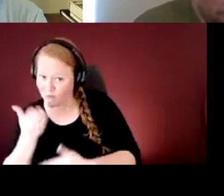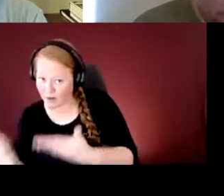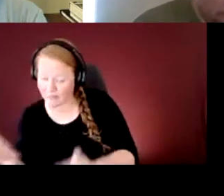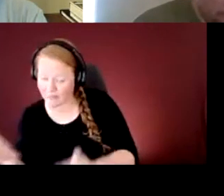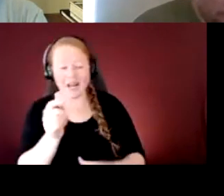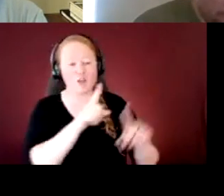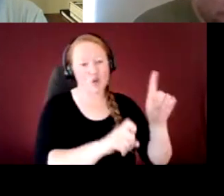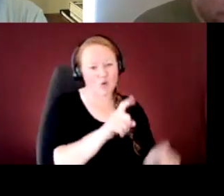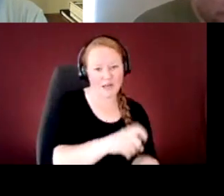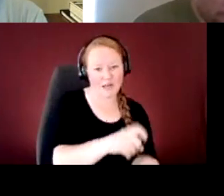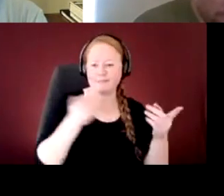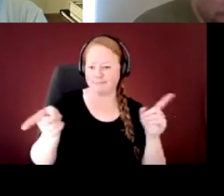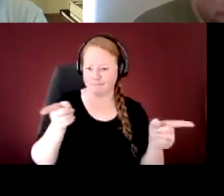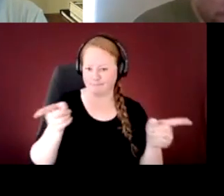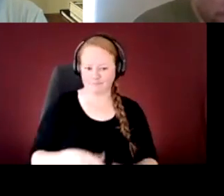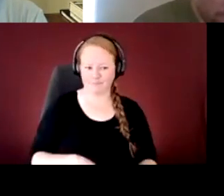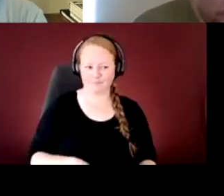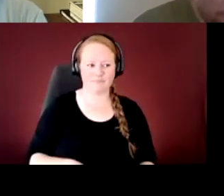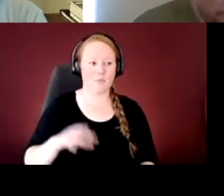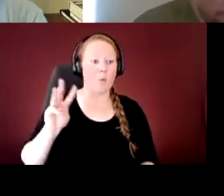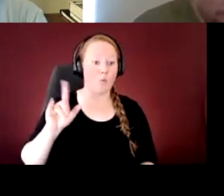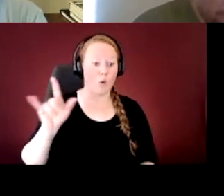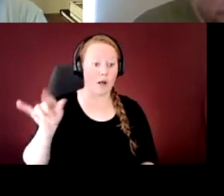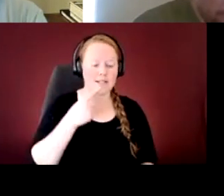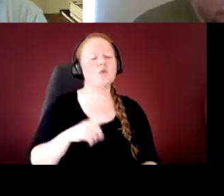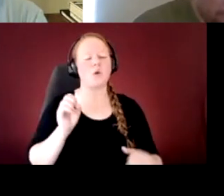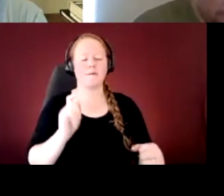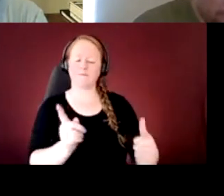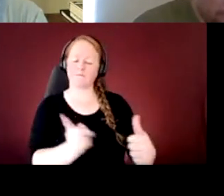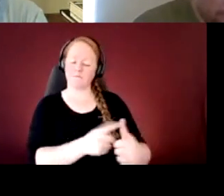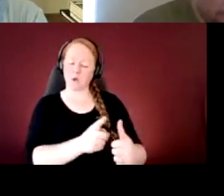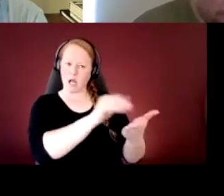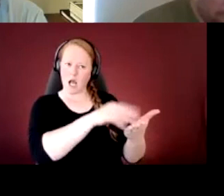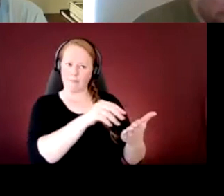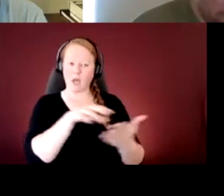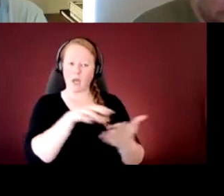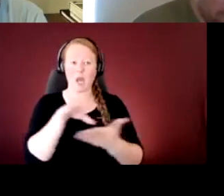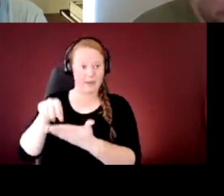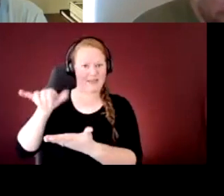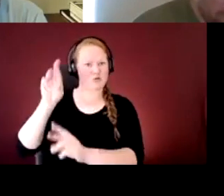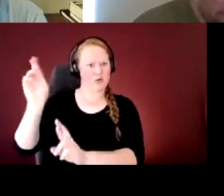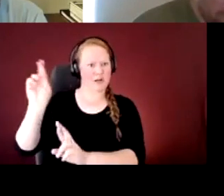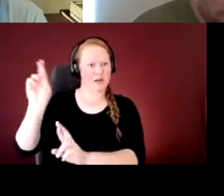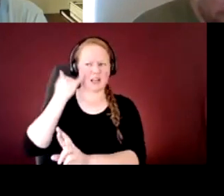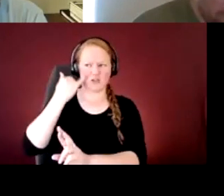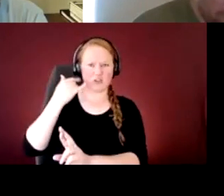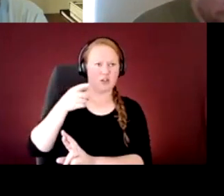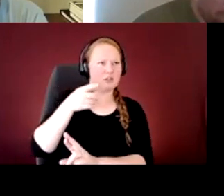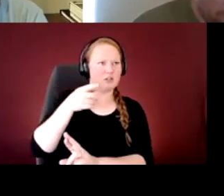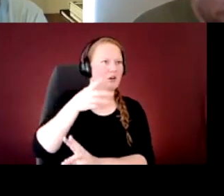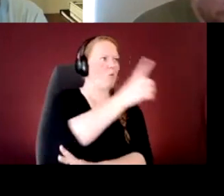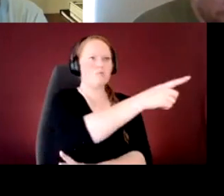surveys. So first of all, a copy of the recommendations are ready. I think if somebody can grab that and stick that link in the